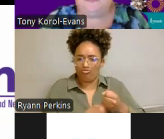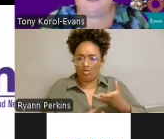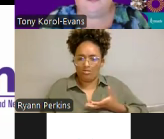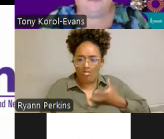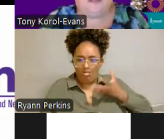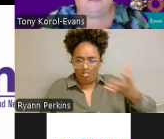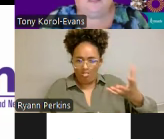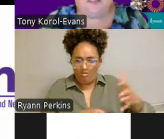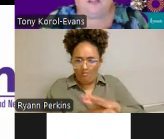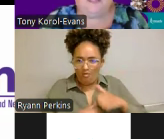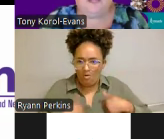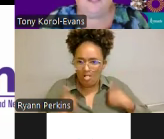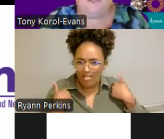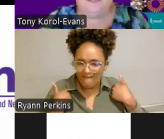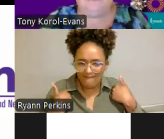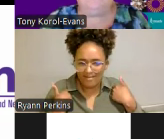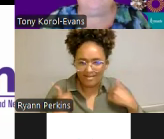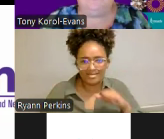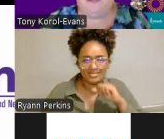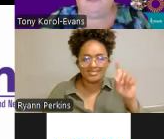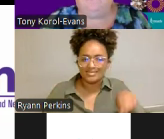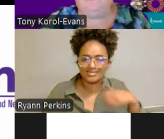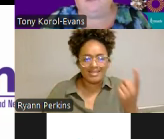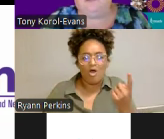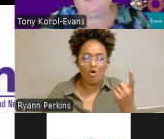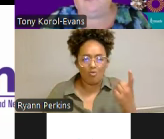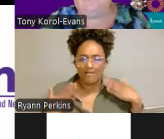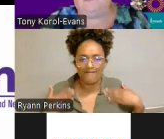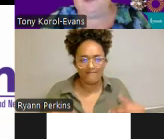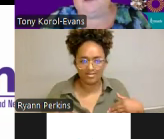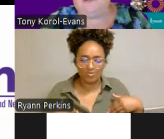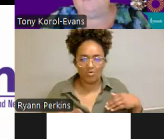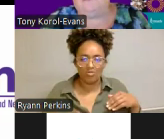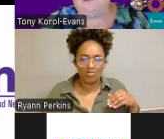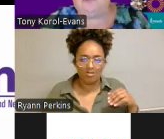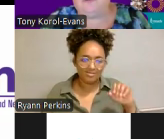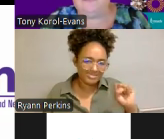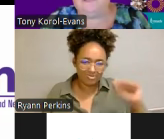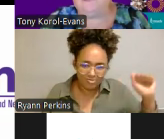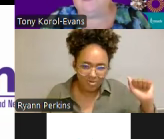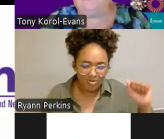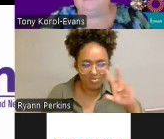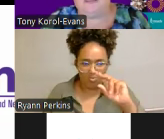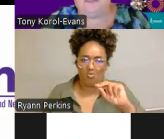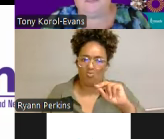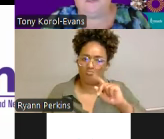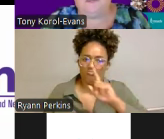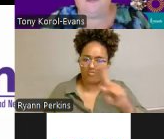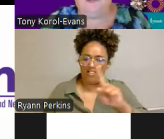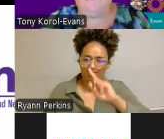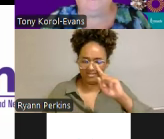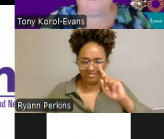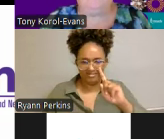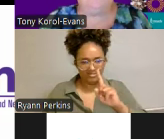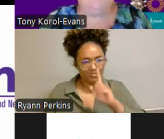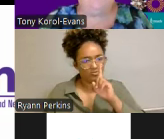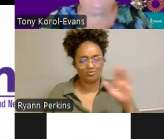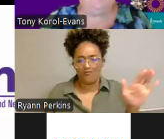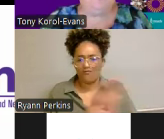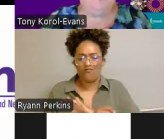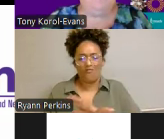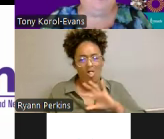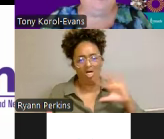just physical or sexual assault. It is a betrayal of the very core of your marriage or your person, your trust. If you're not